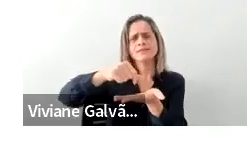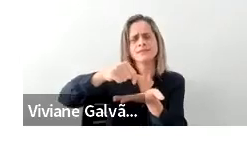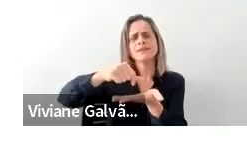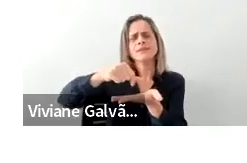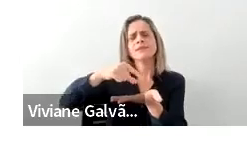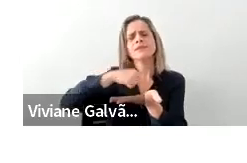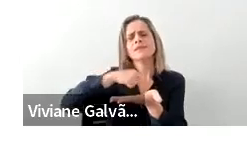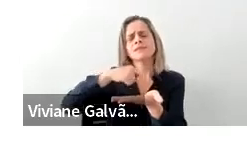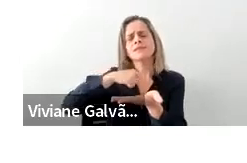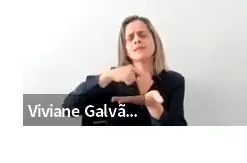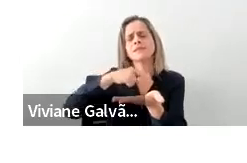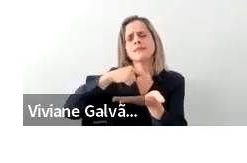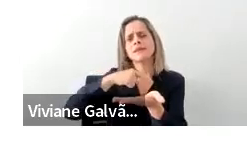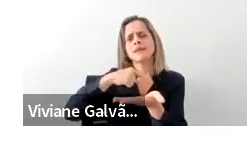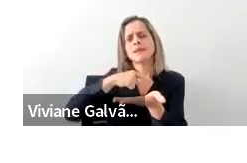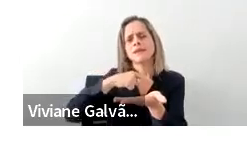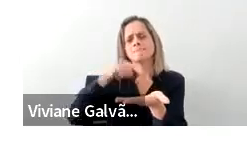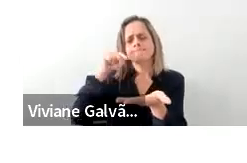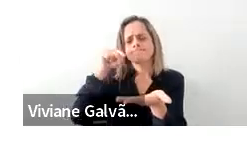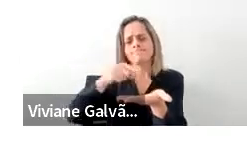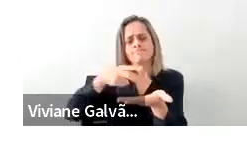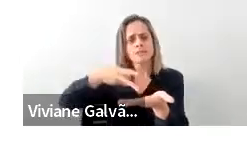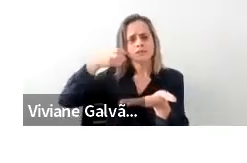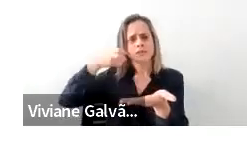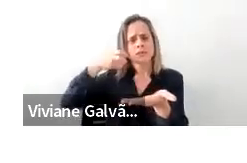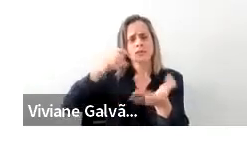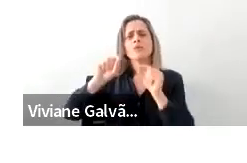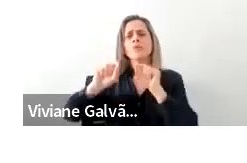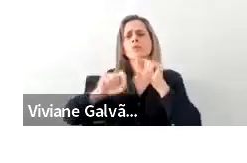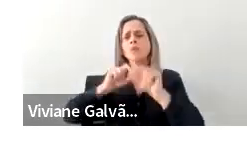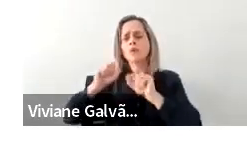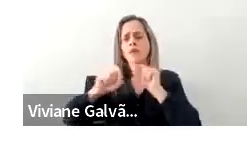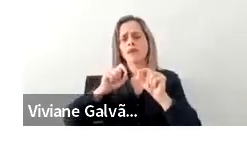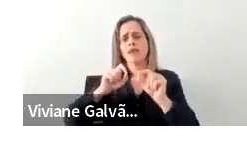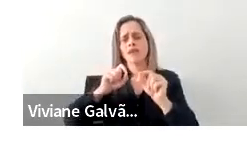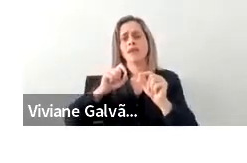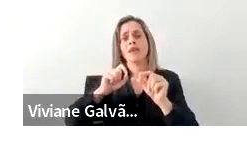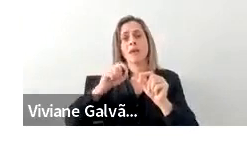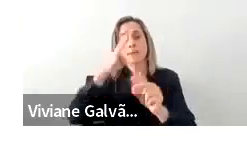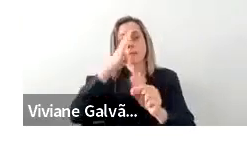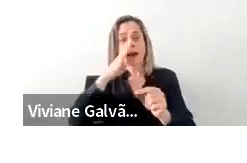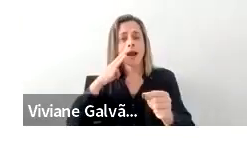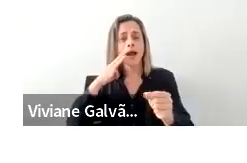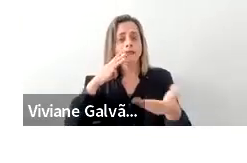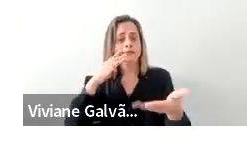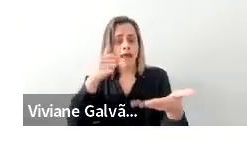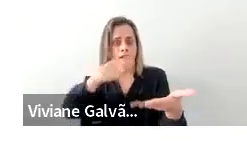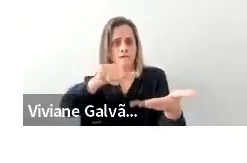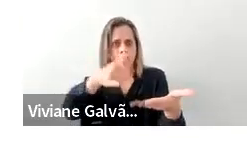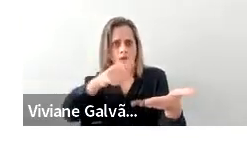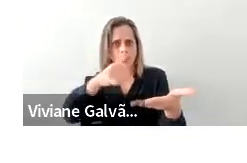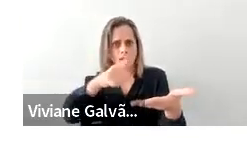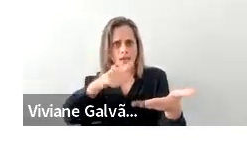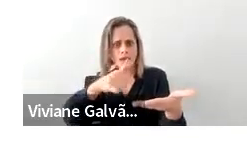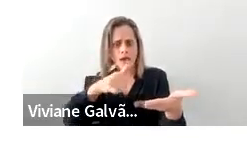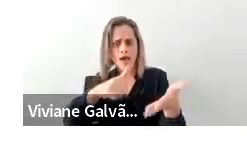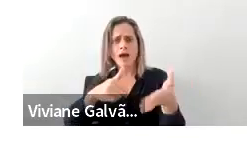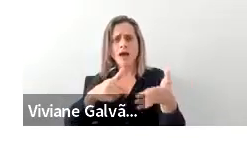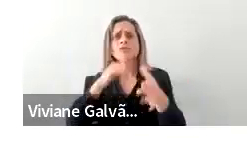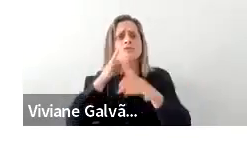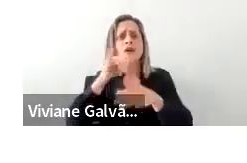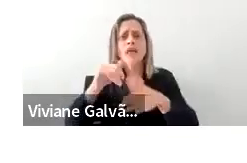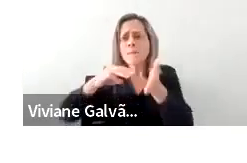developed by Marx. You don't need that methodology to understand Robinson Crusoe. It's obvious what he's doing. He knows